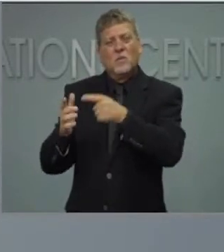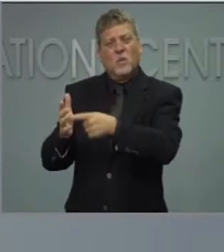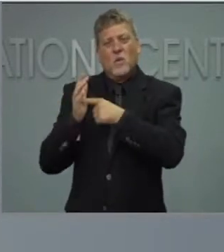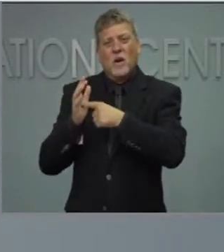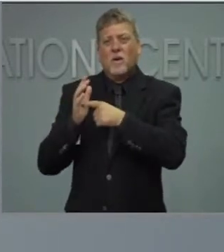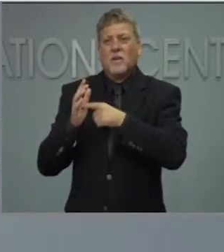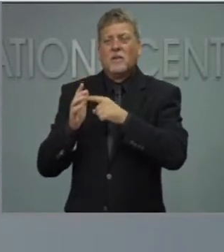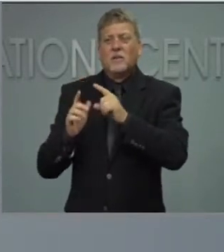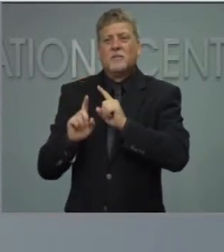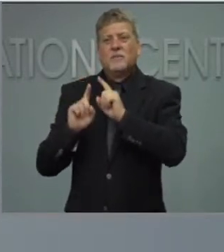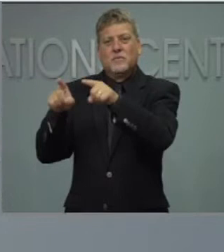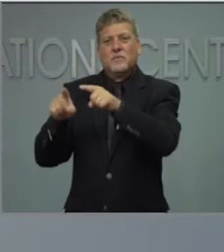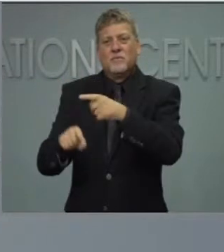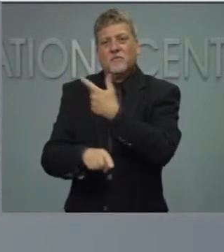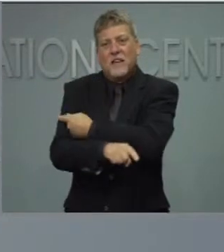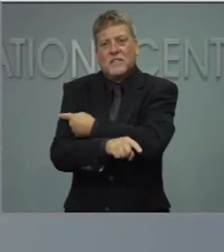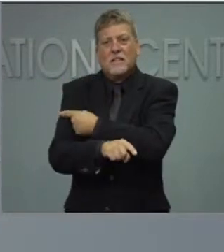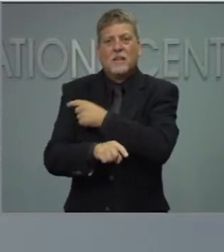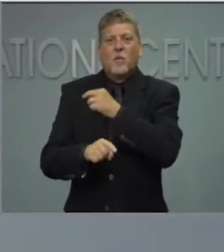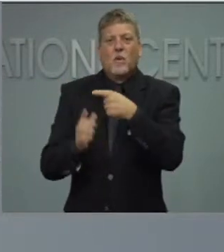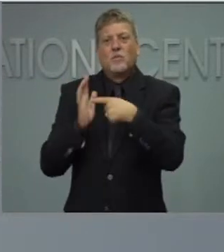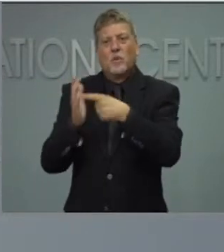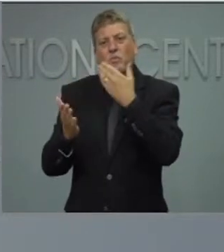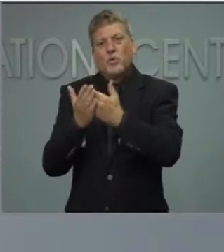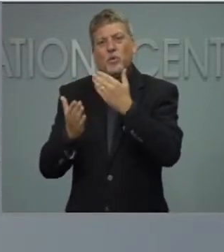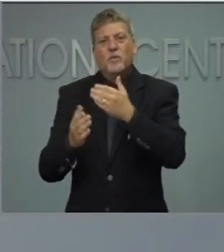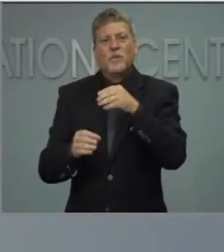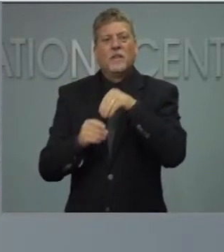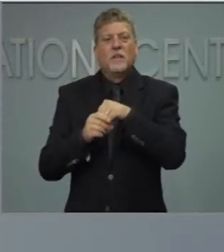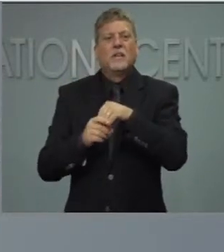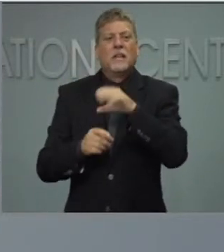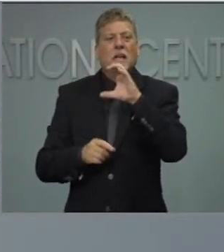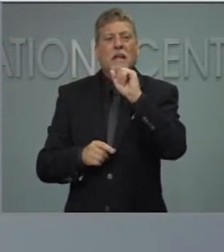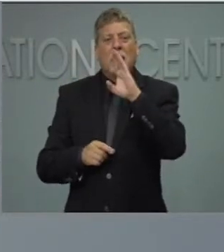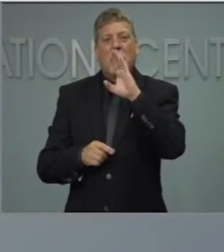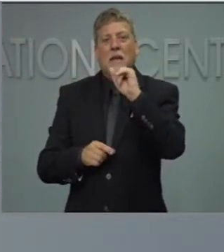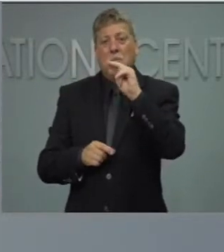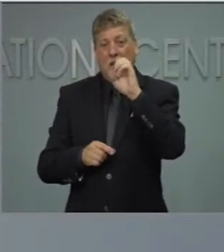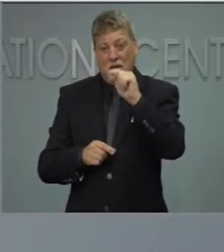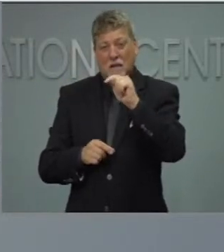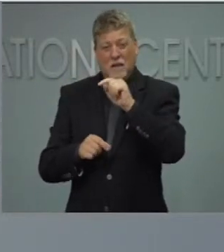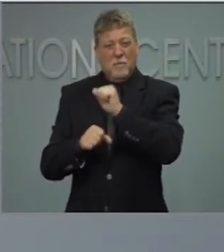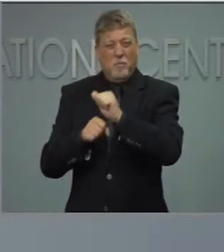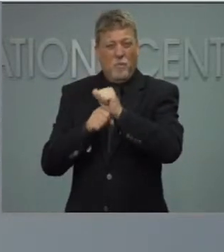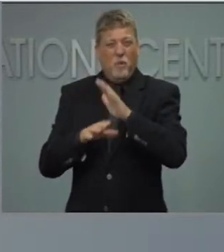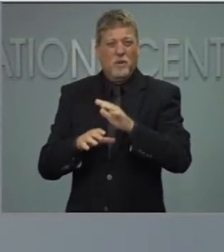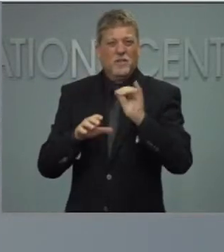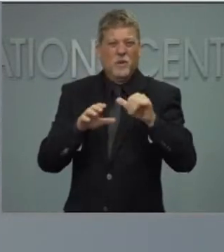of vaccination. We're curious about how that's going to be enforced.